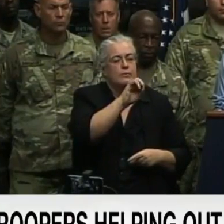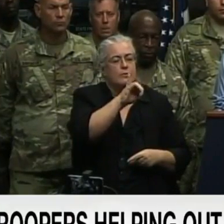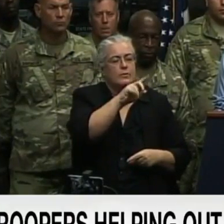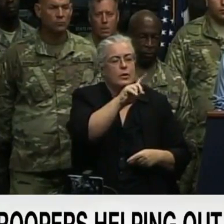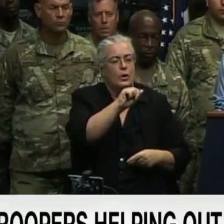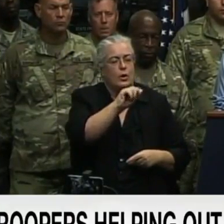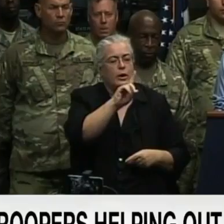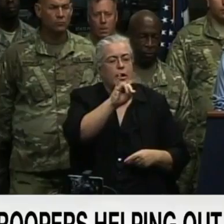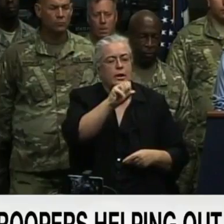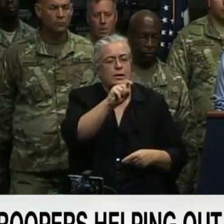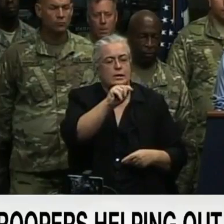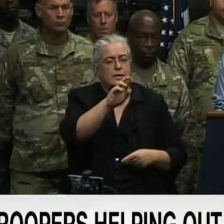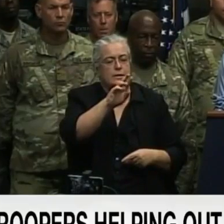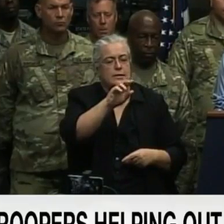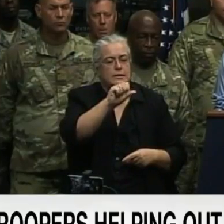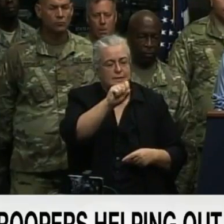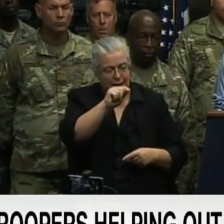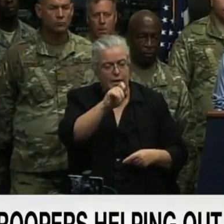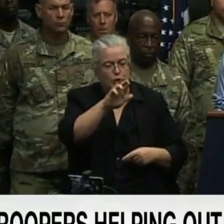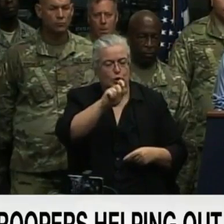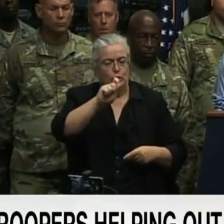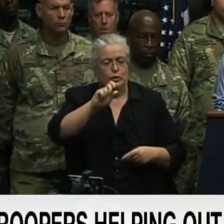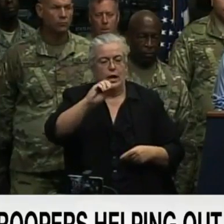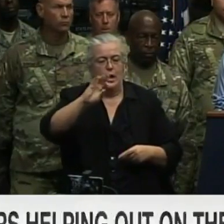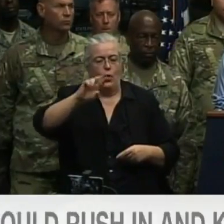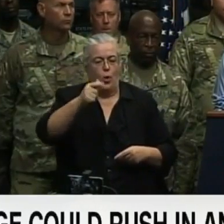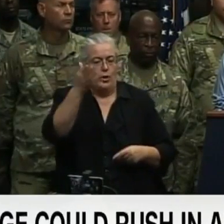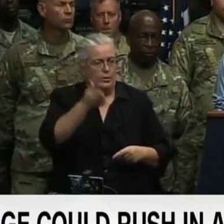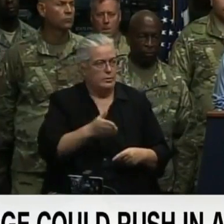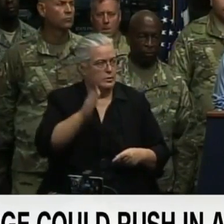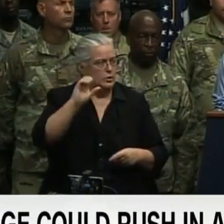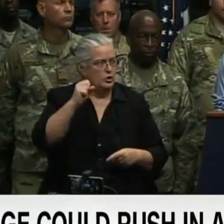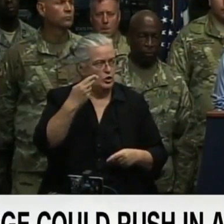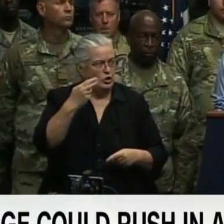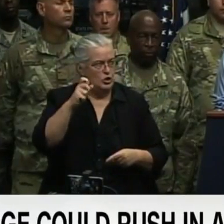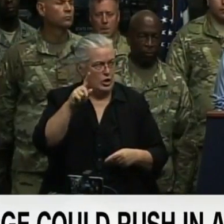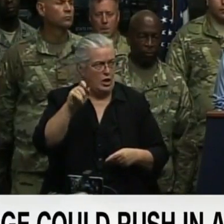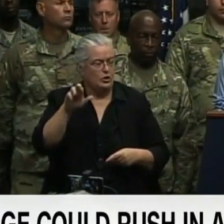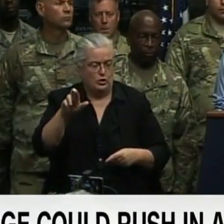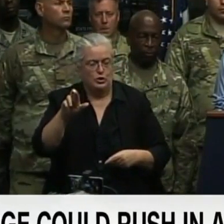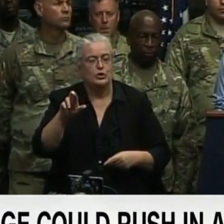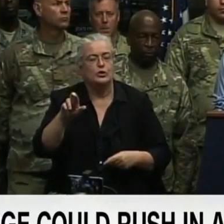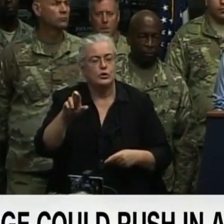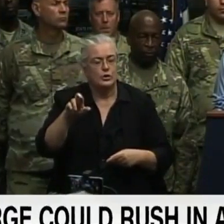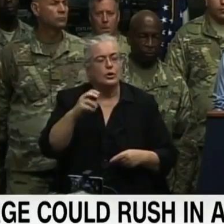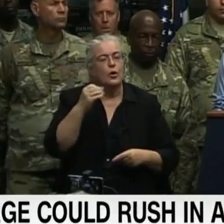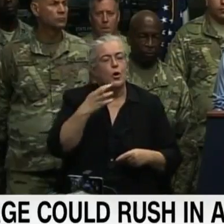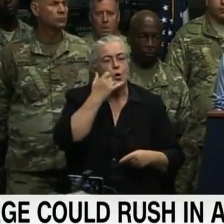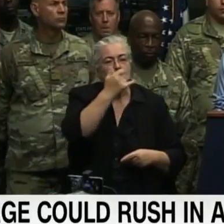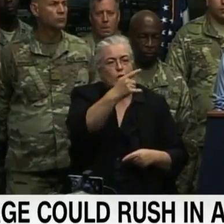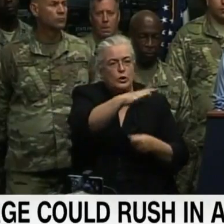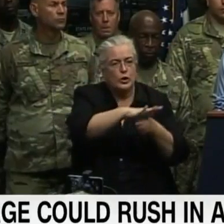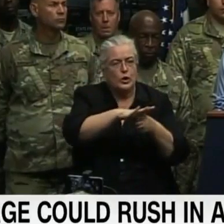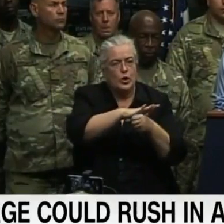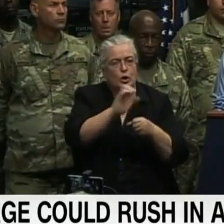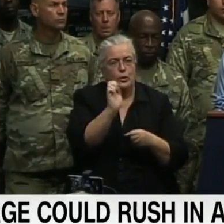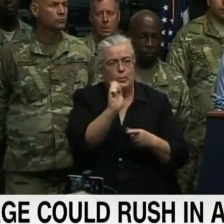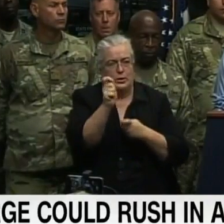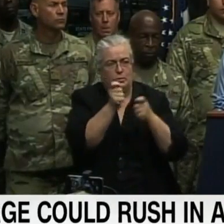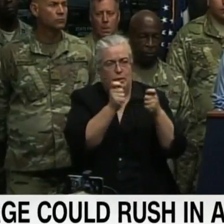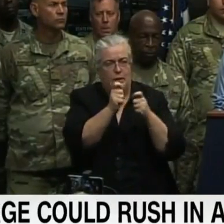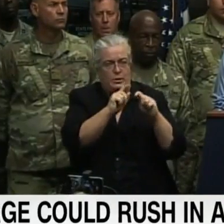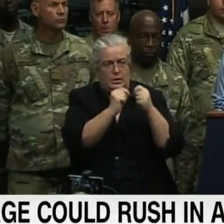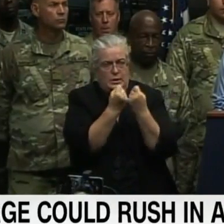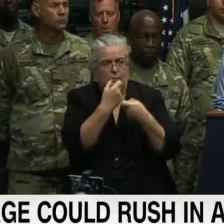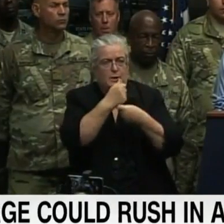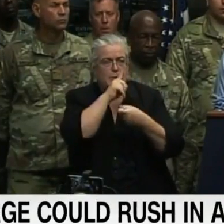floridadisaster.org/shelter to find out where they are, or call your local emergency management team. And then the other thing is, if